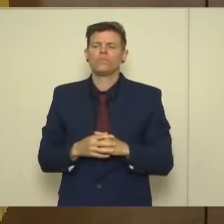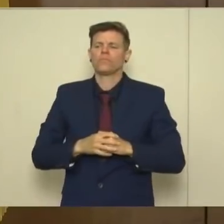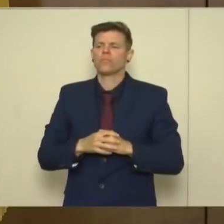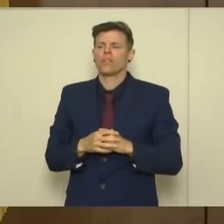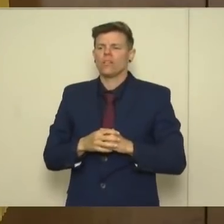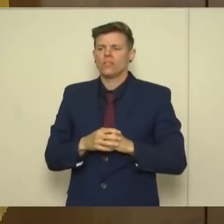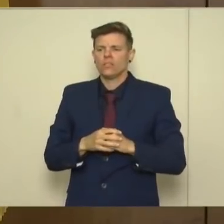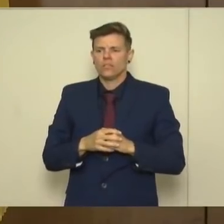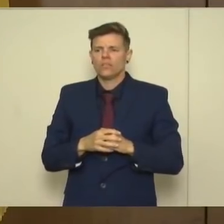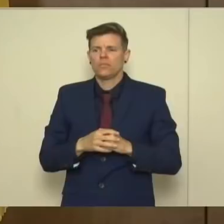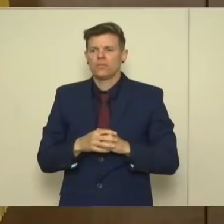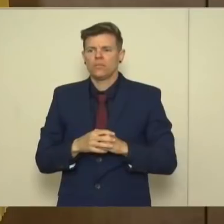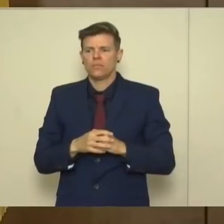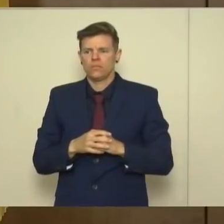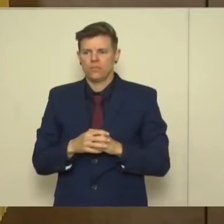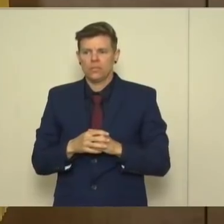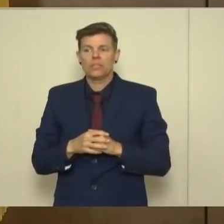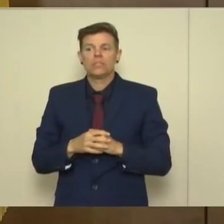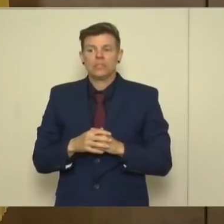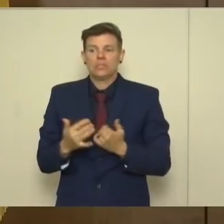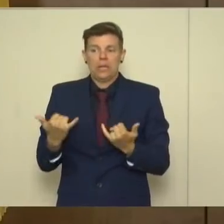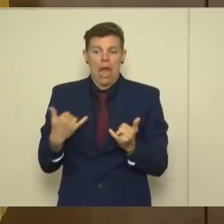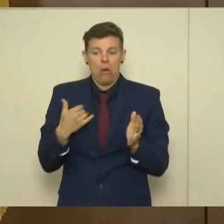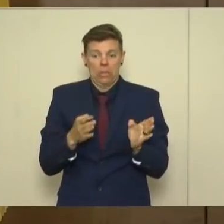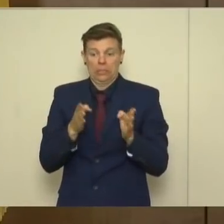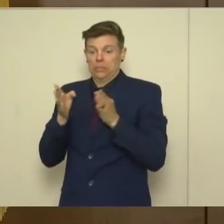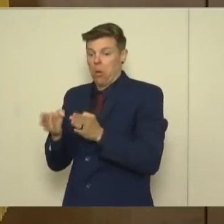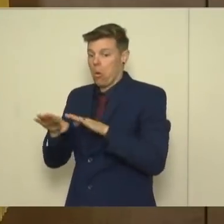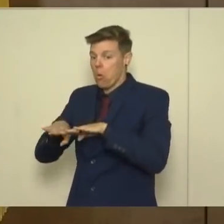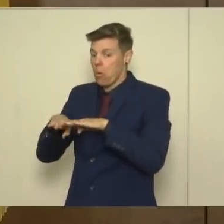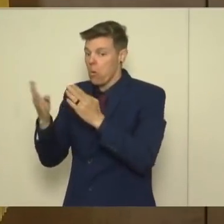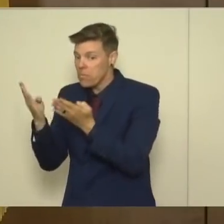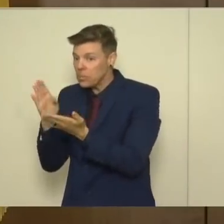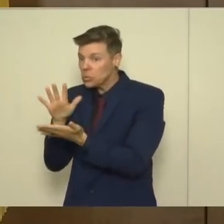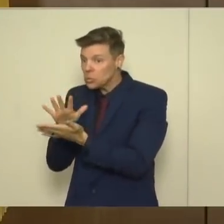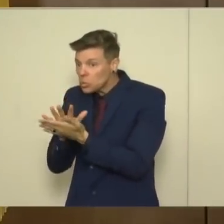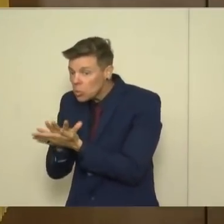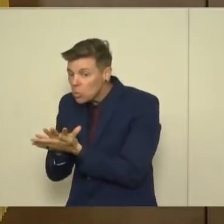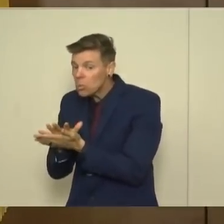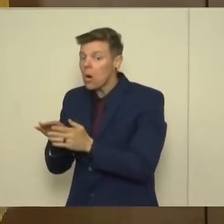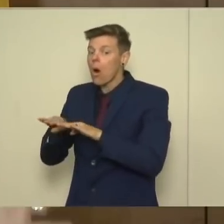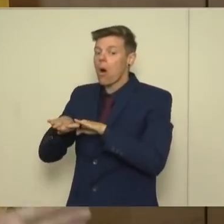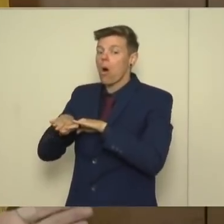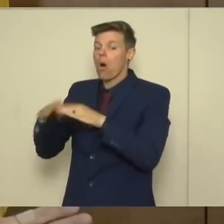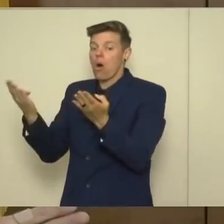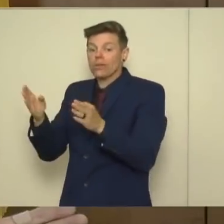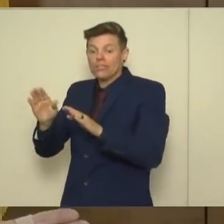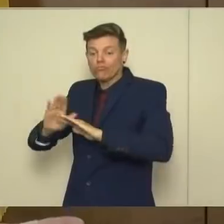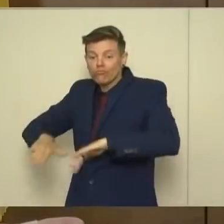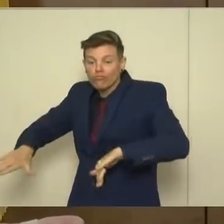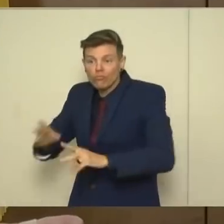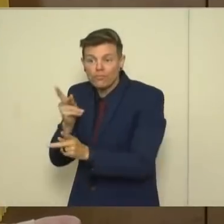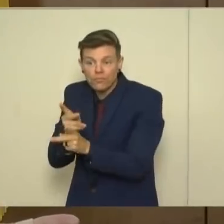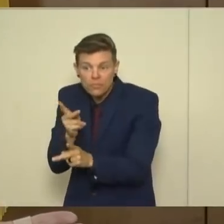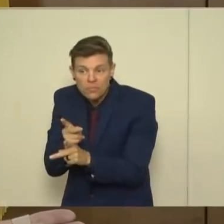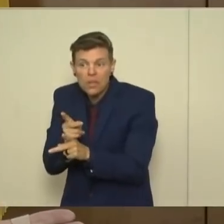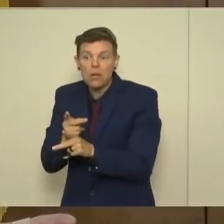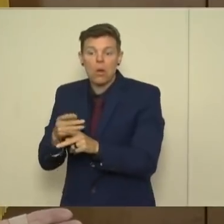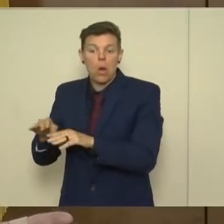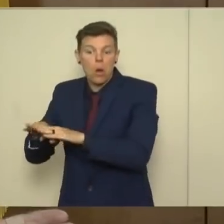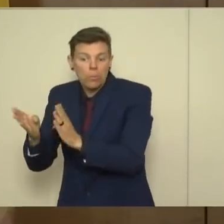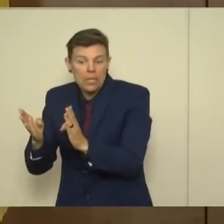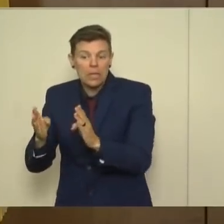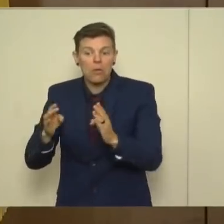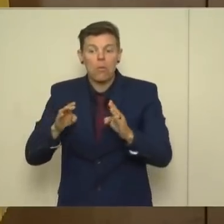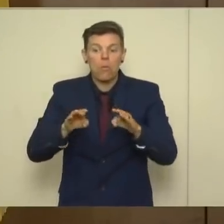and opening and increasing enrollment for childcare and early childhood education. And in the same way that we hope that we're going to be